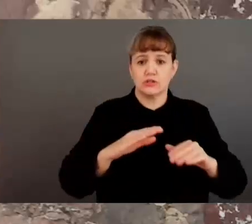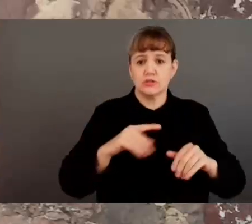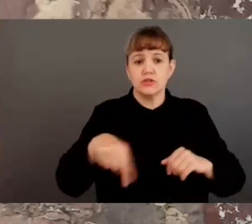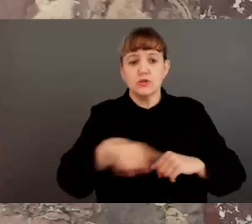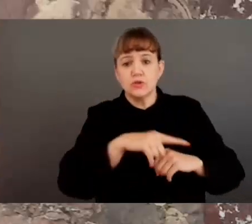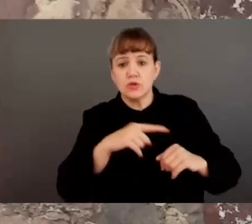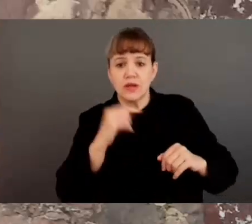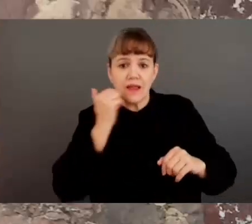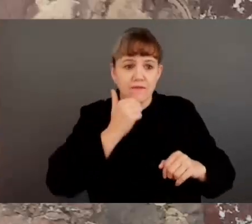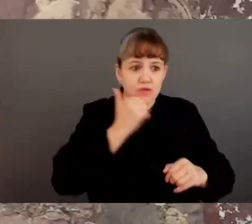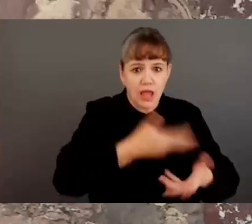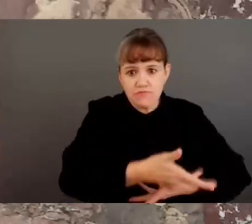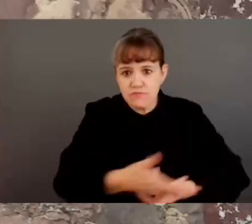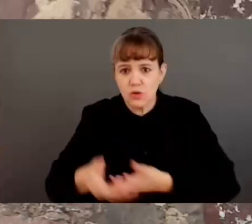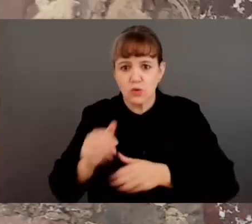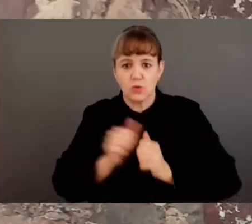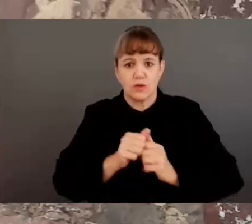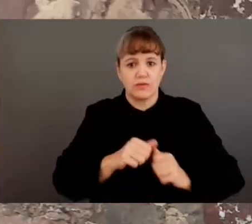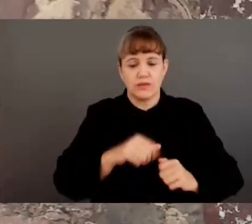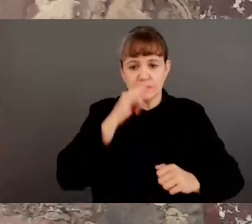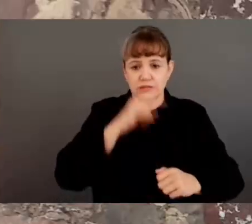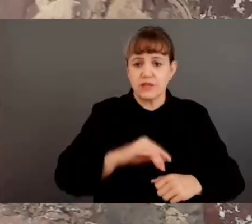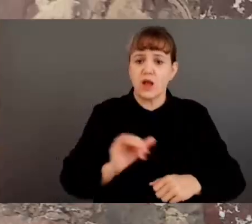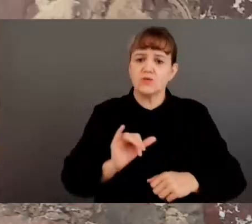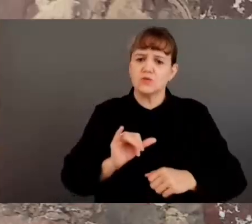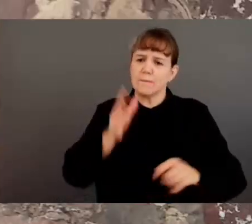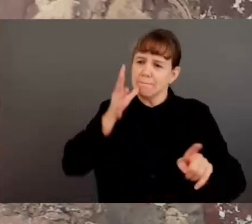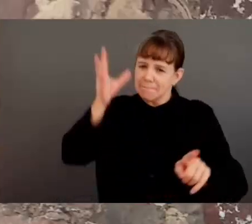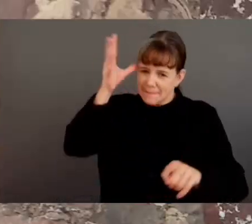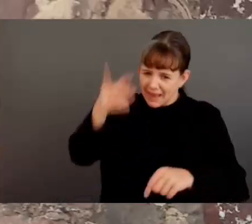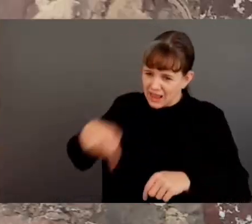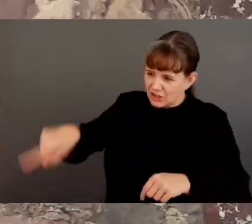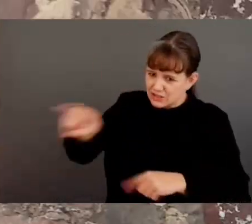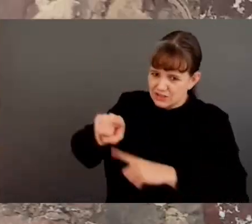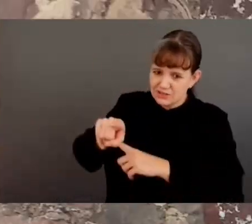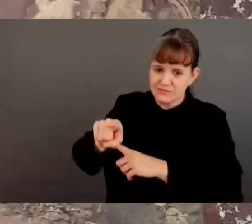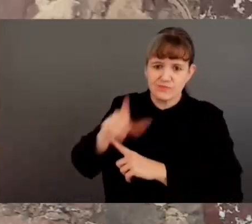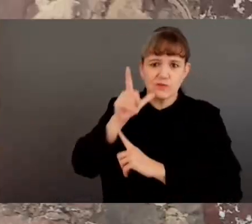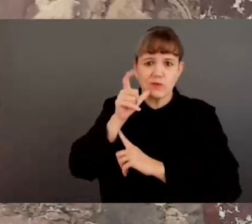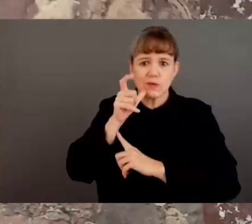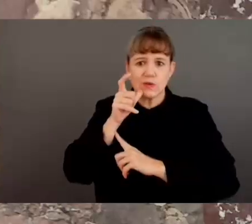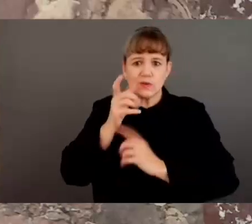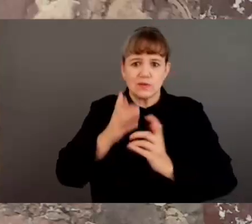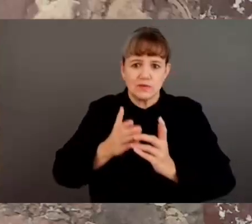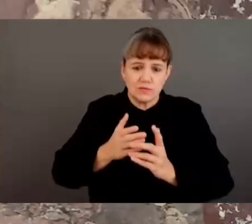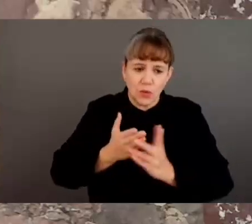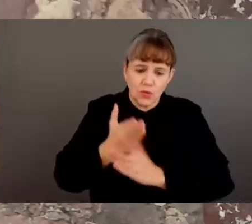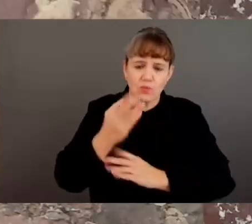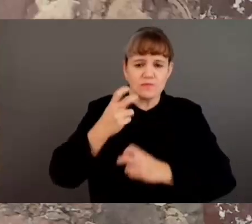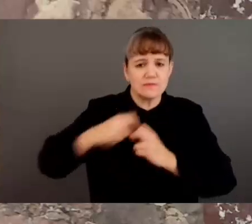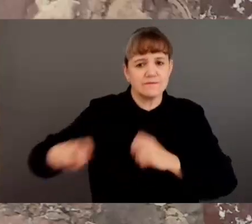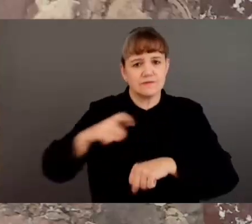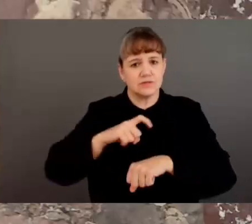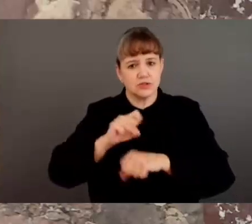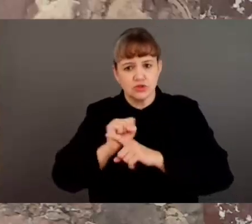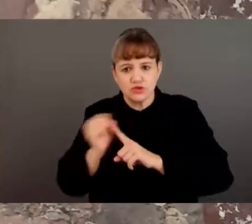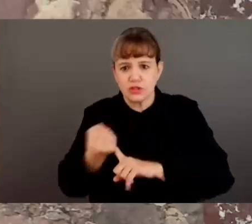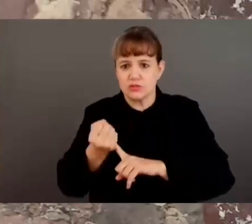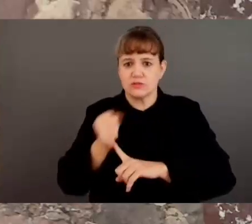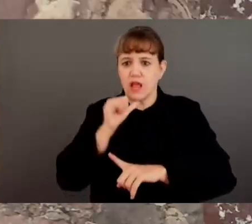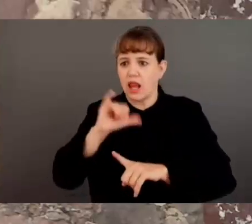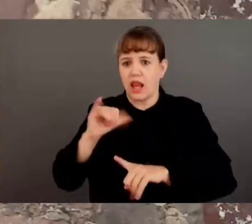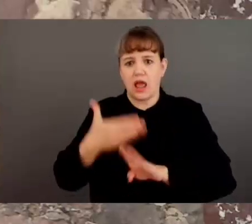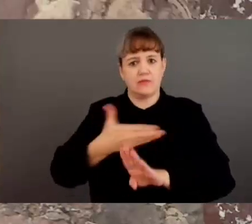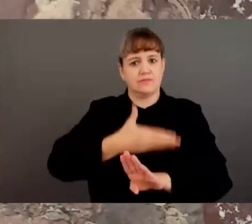parents who encounter a challenging environment like parents have never seen before between toxic drugs,